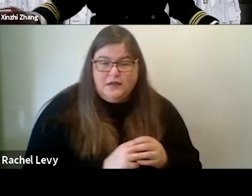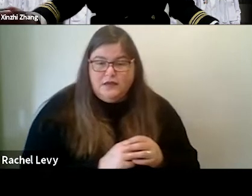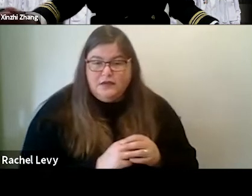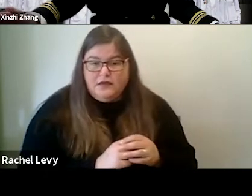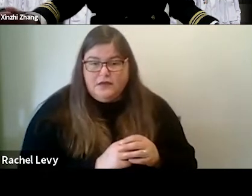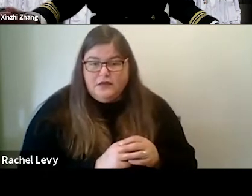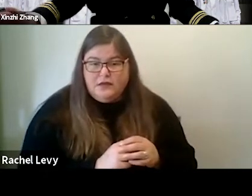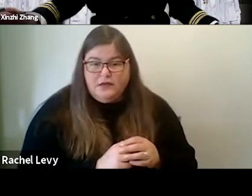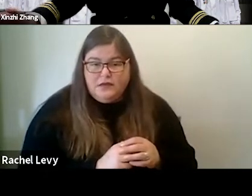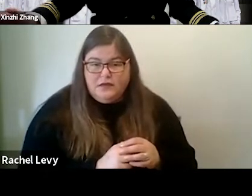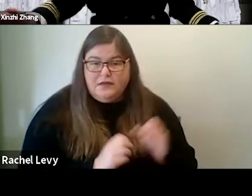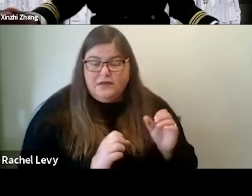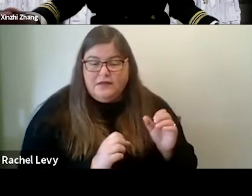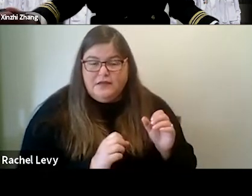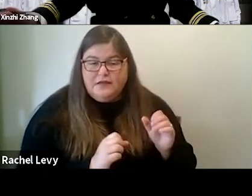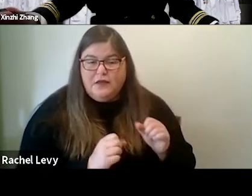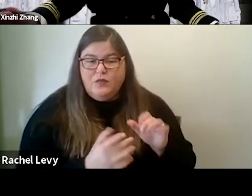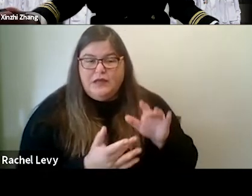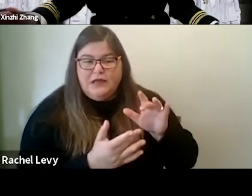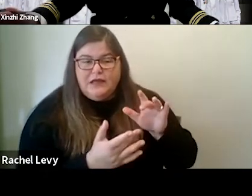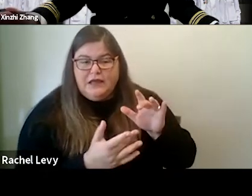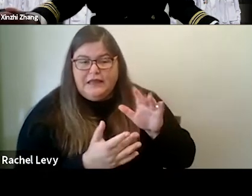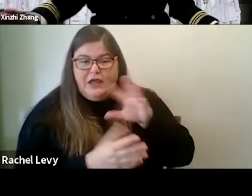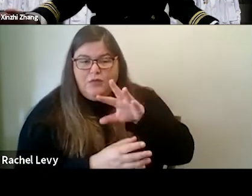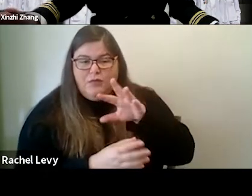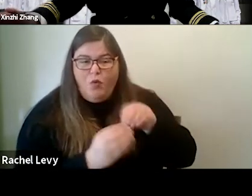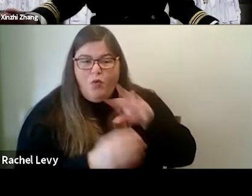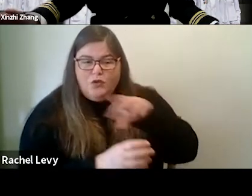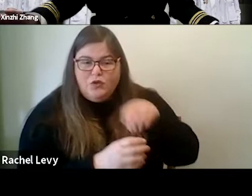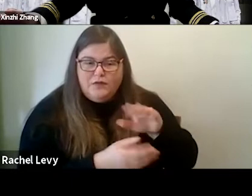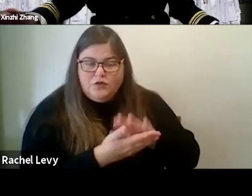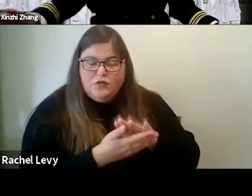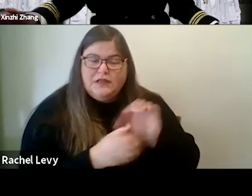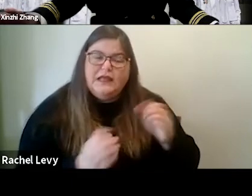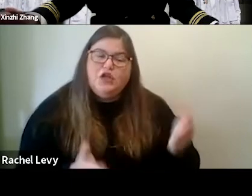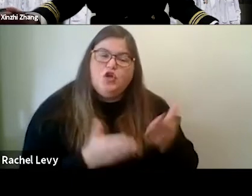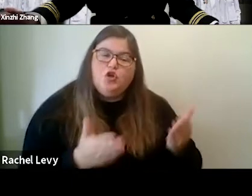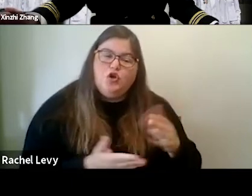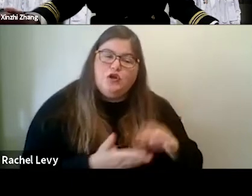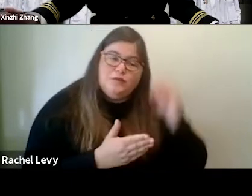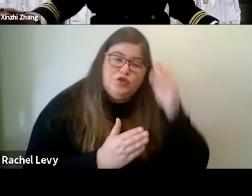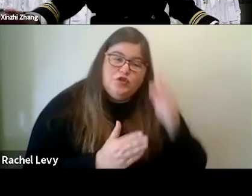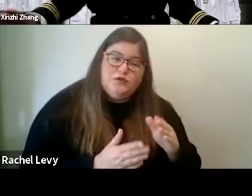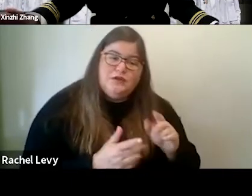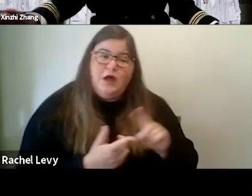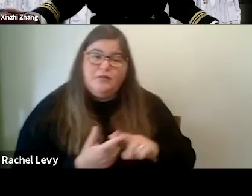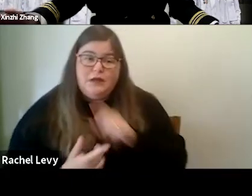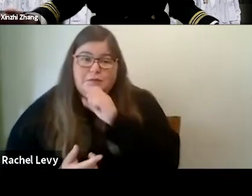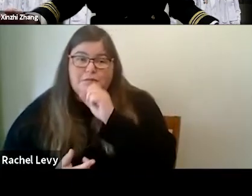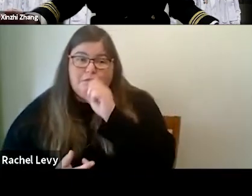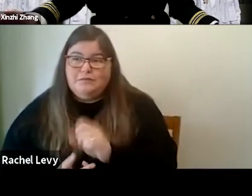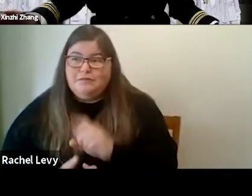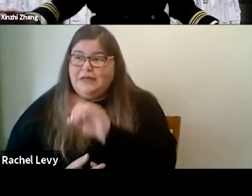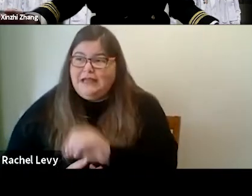to encourage high school students 16 to 18 years old discuss speaking up about mental health. This is